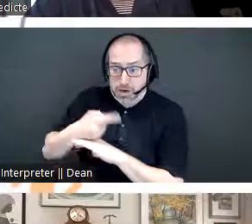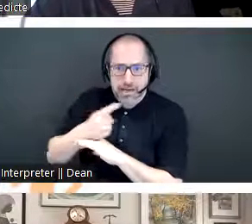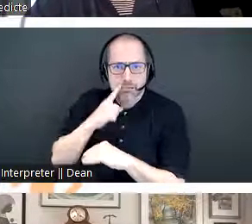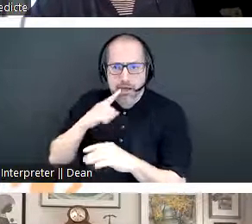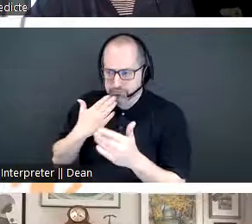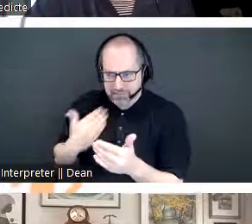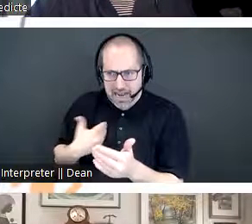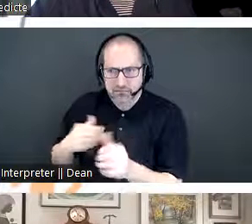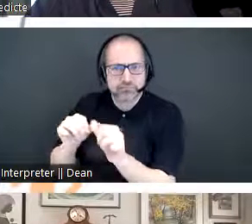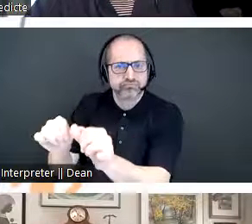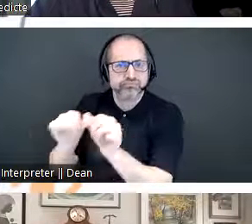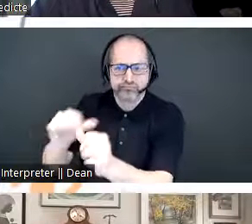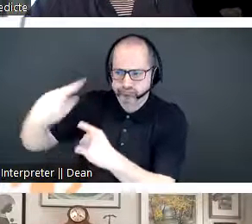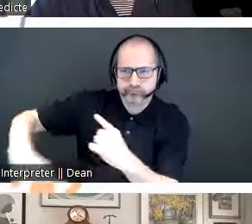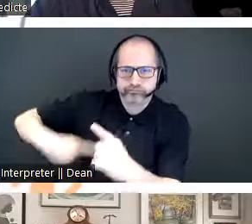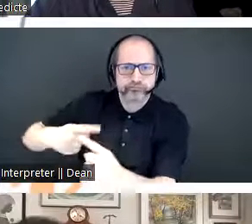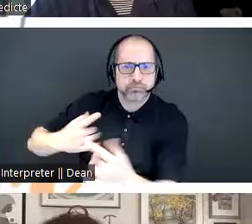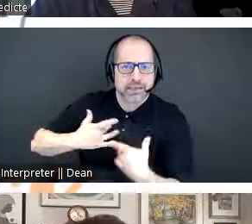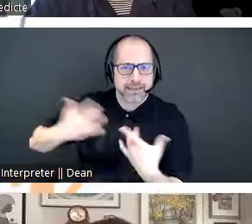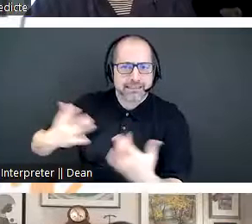get in touch with